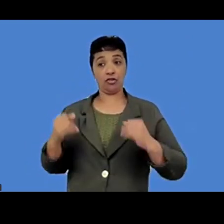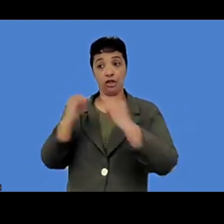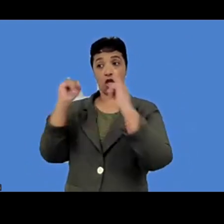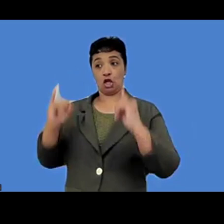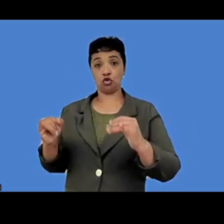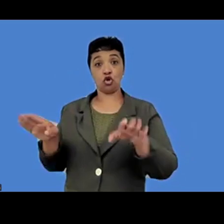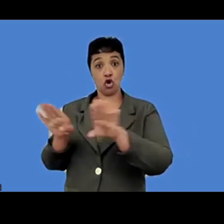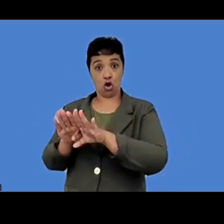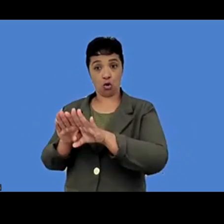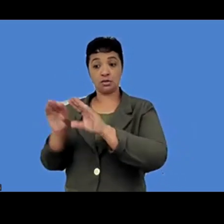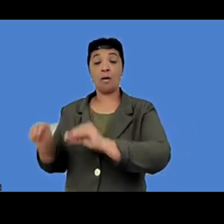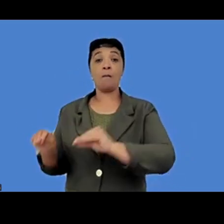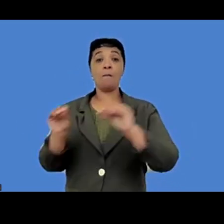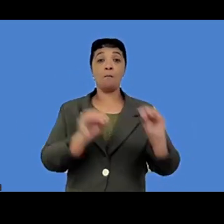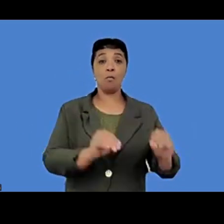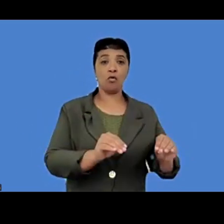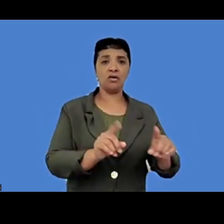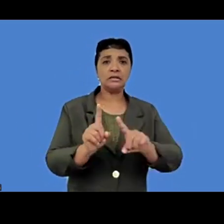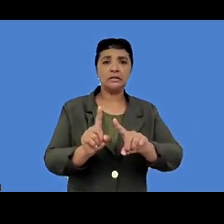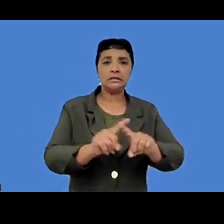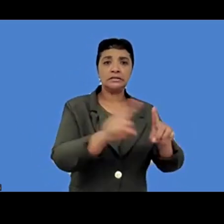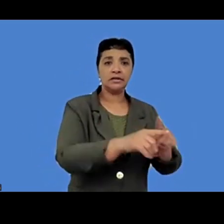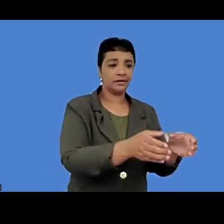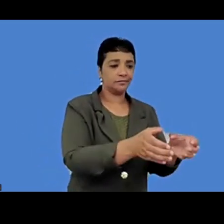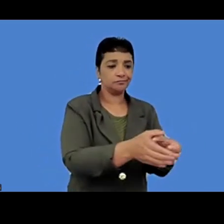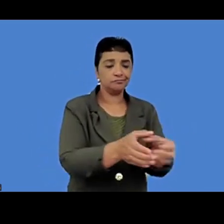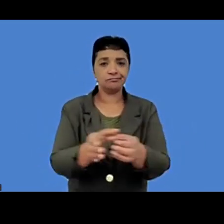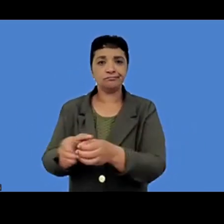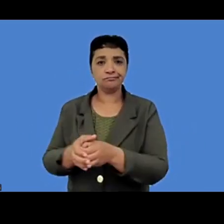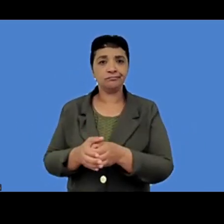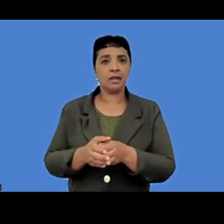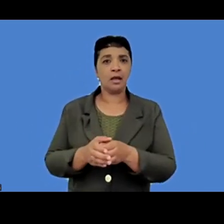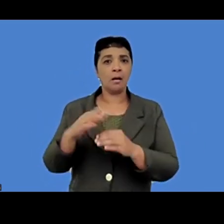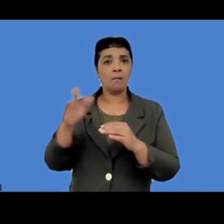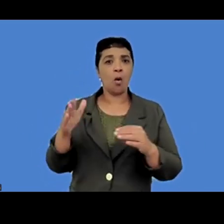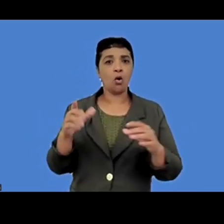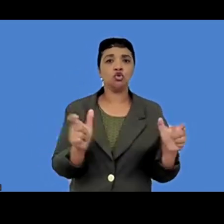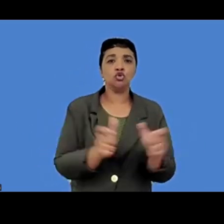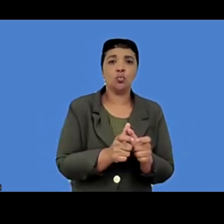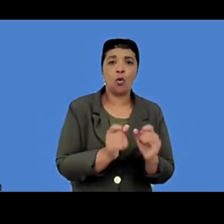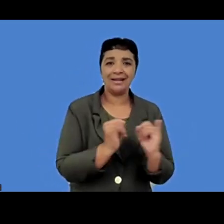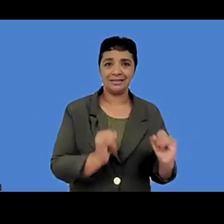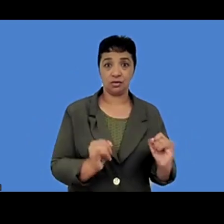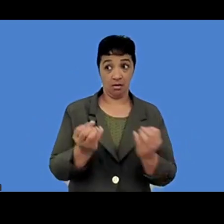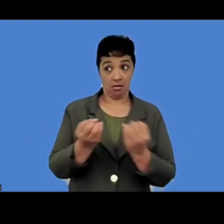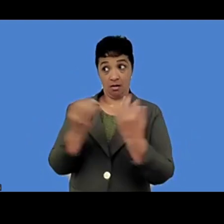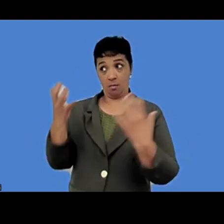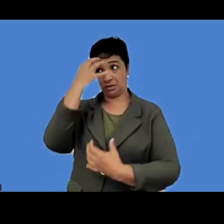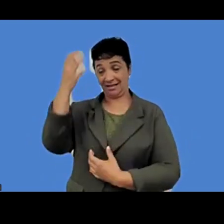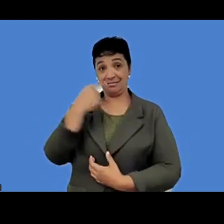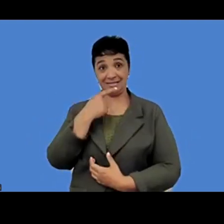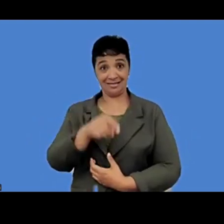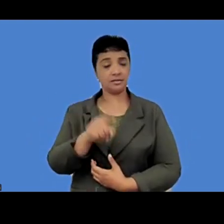institution to many small institutions, which we see as a general tendency among governments, people should